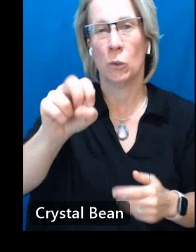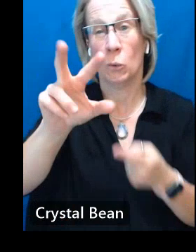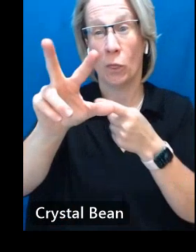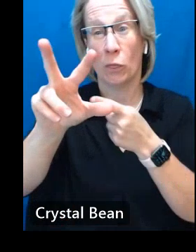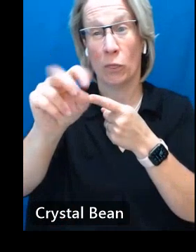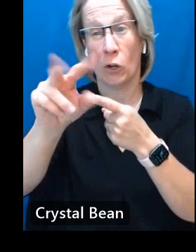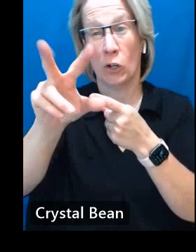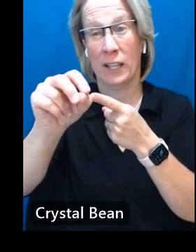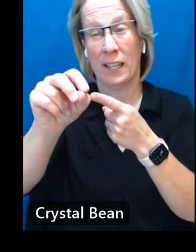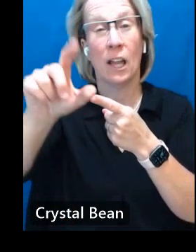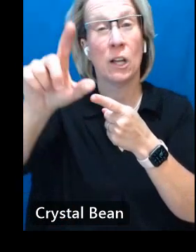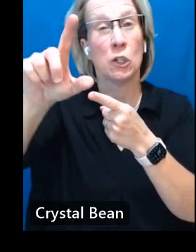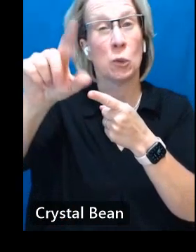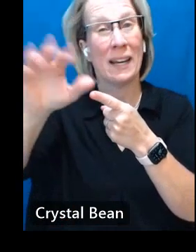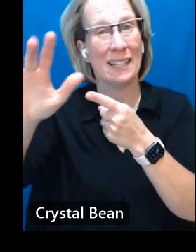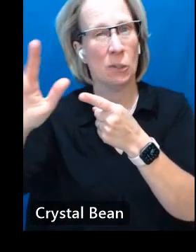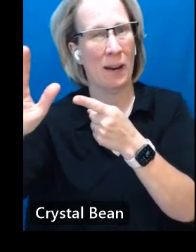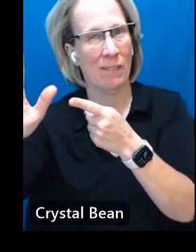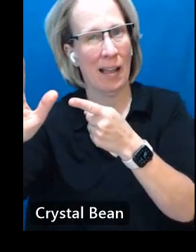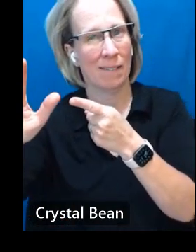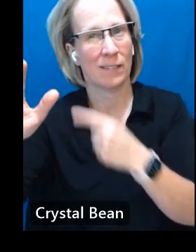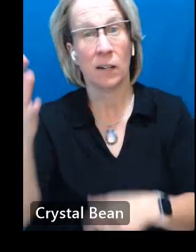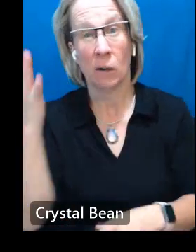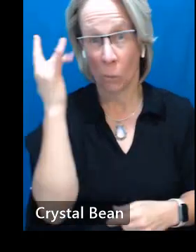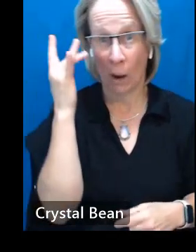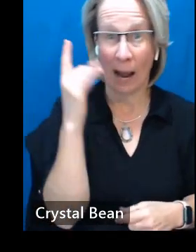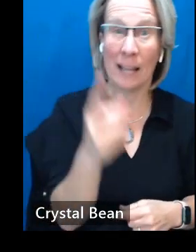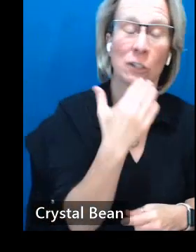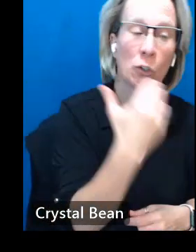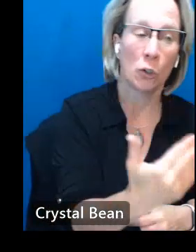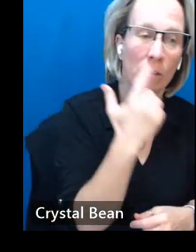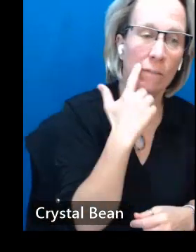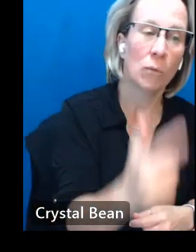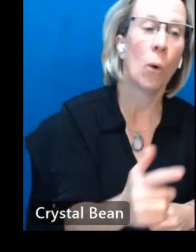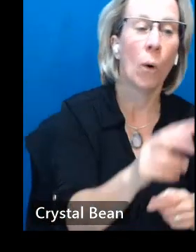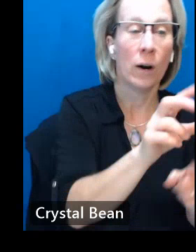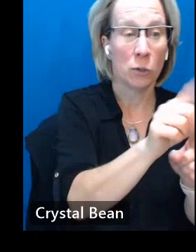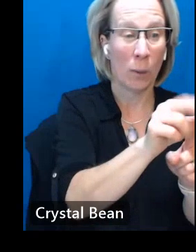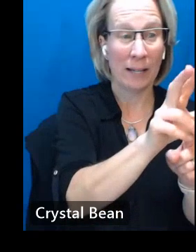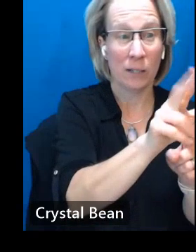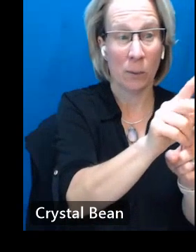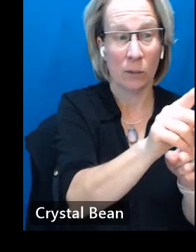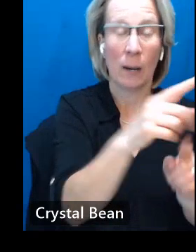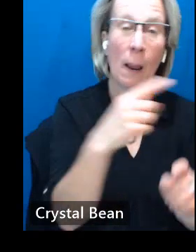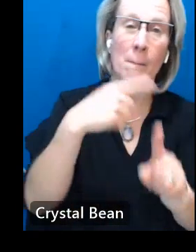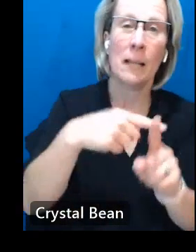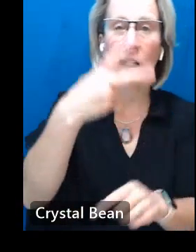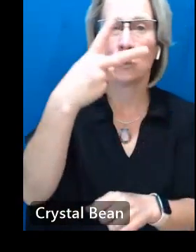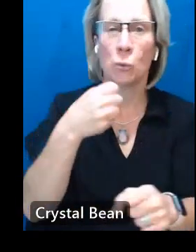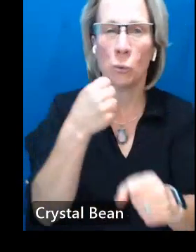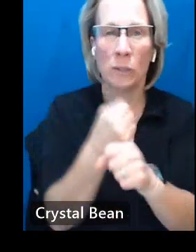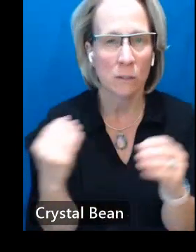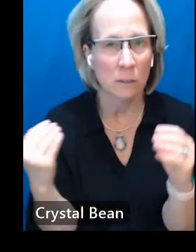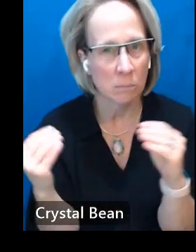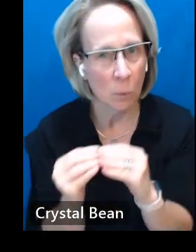valid in FY23 plus two more years. So it's valid through fiscal year